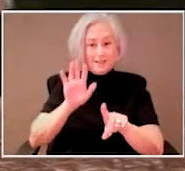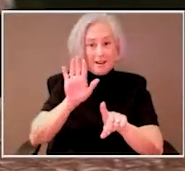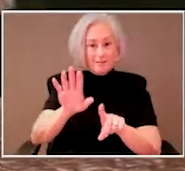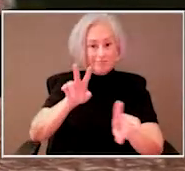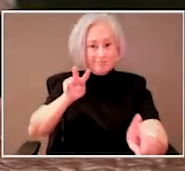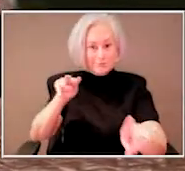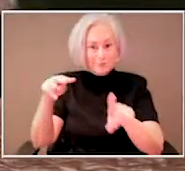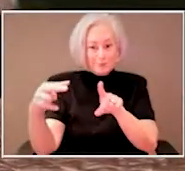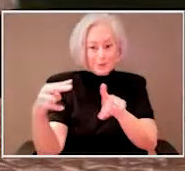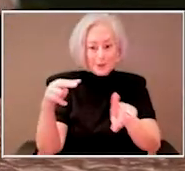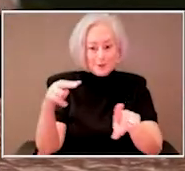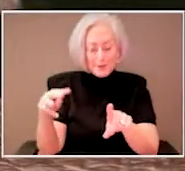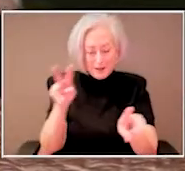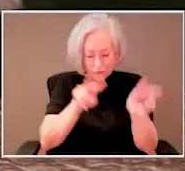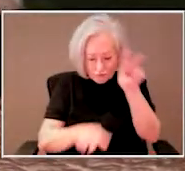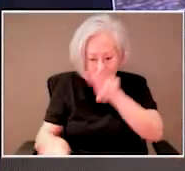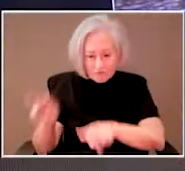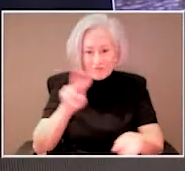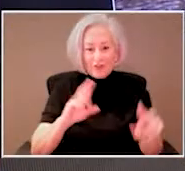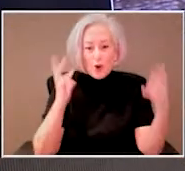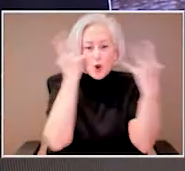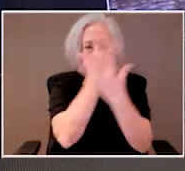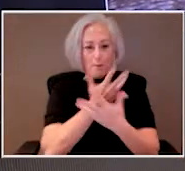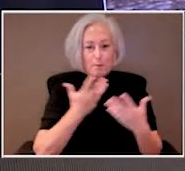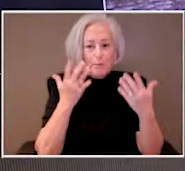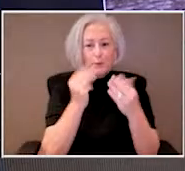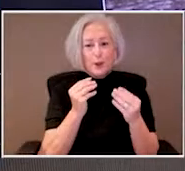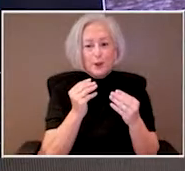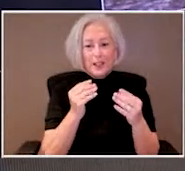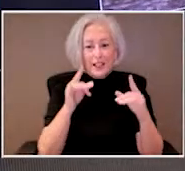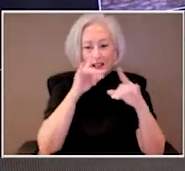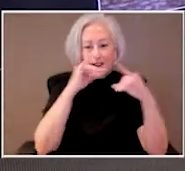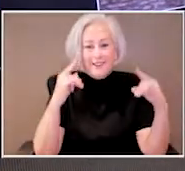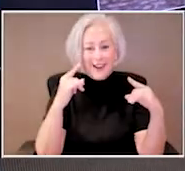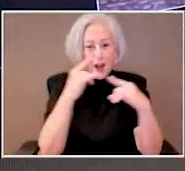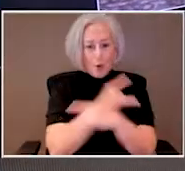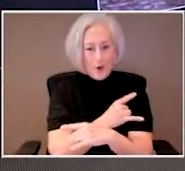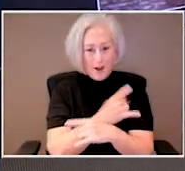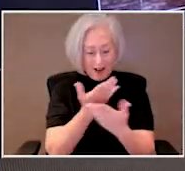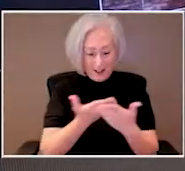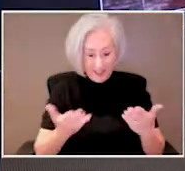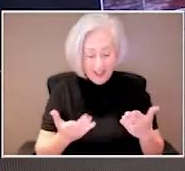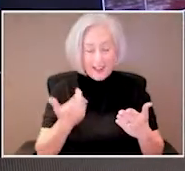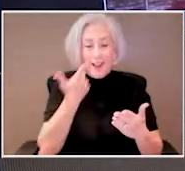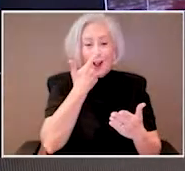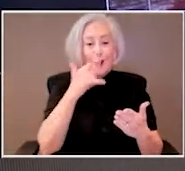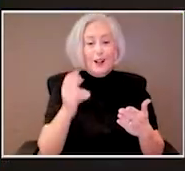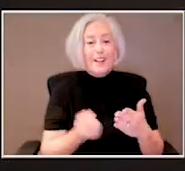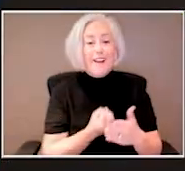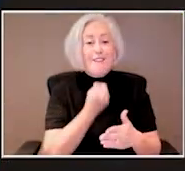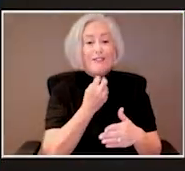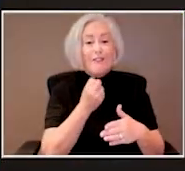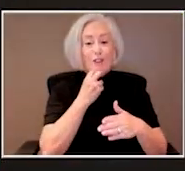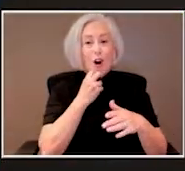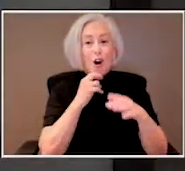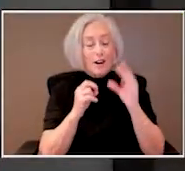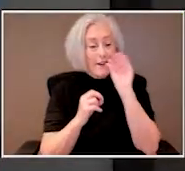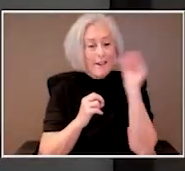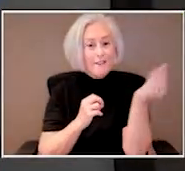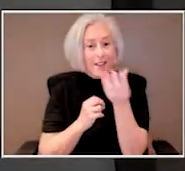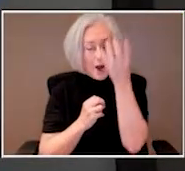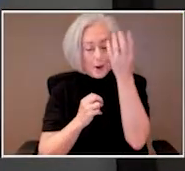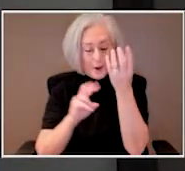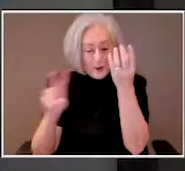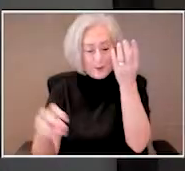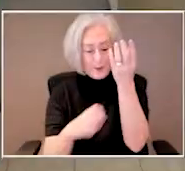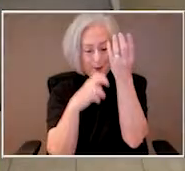the beauty and the ironic twist of, oh, there's a frog underneath that lily. Ginny shares her